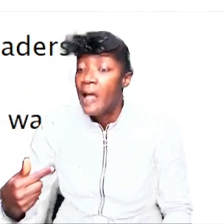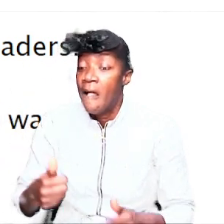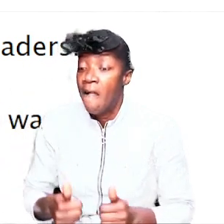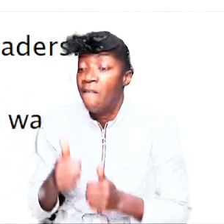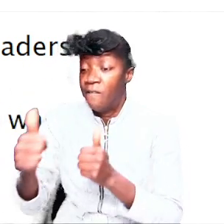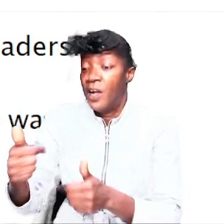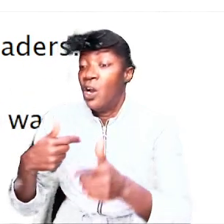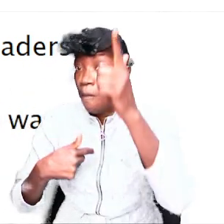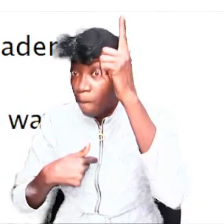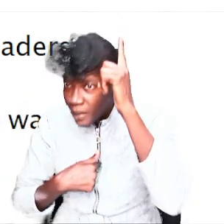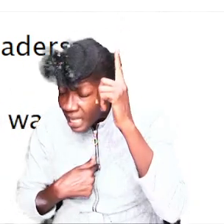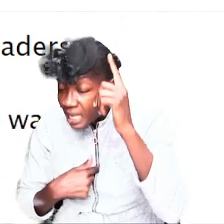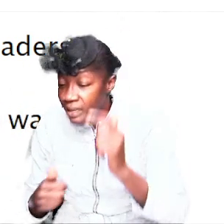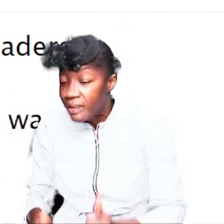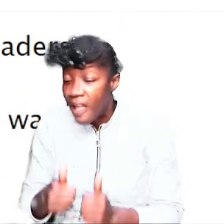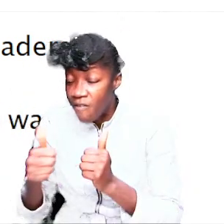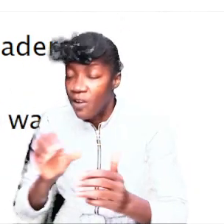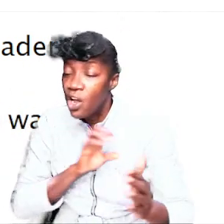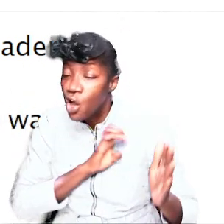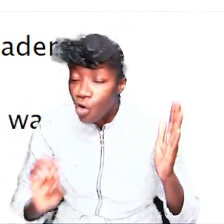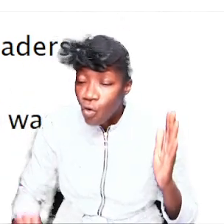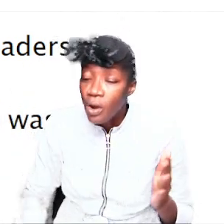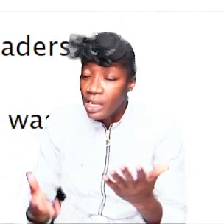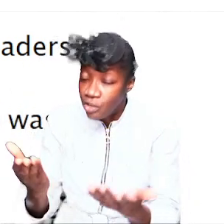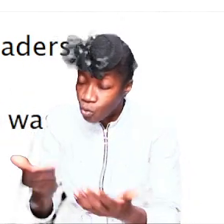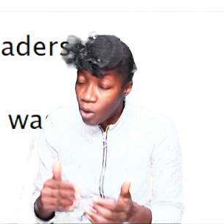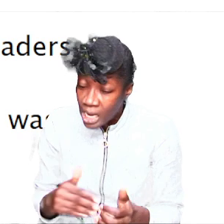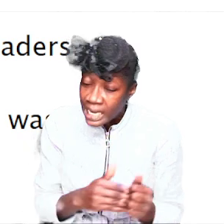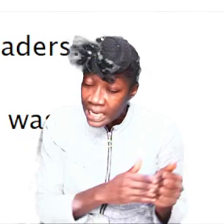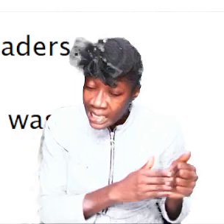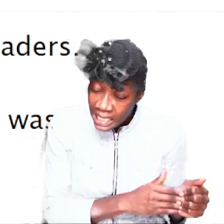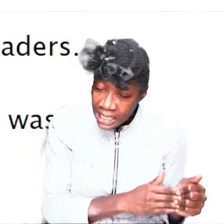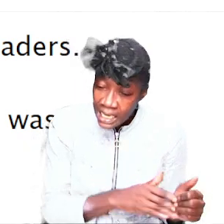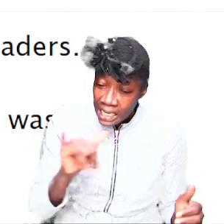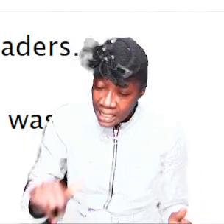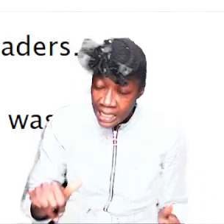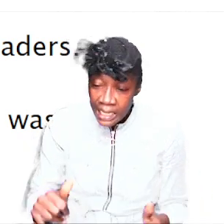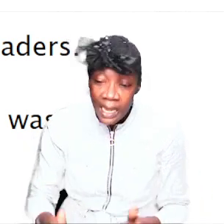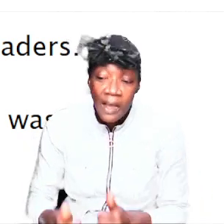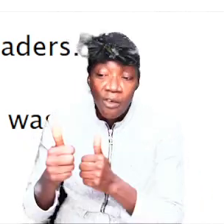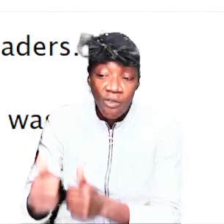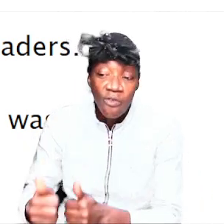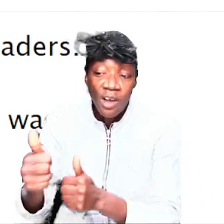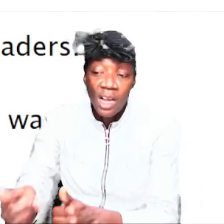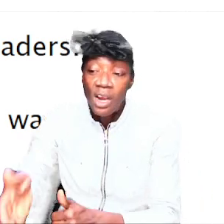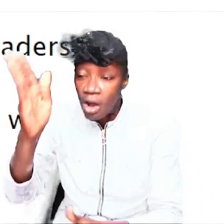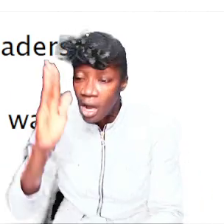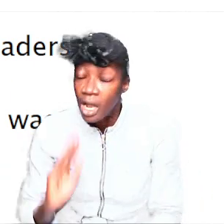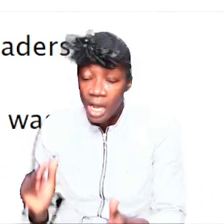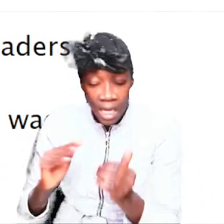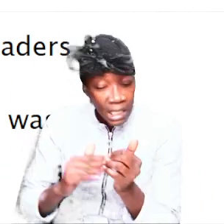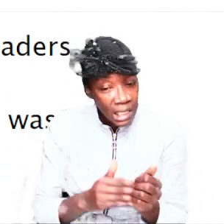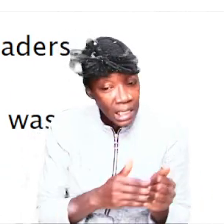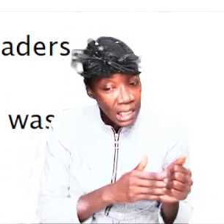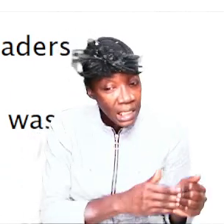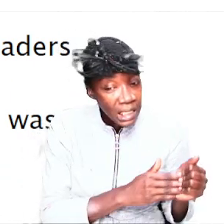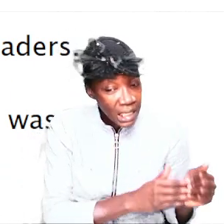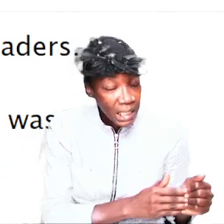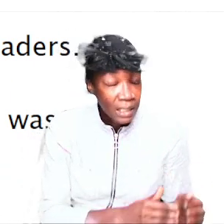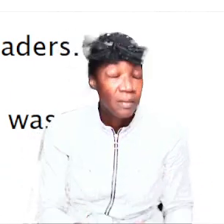We want a leader that is following the direction of the Lord.